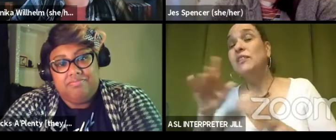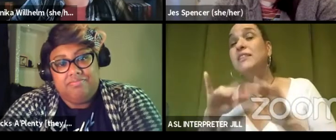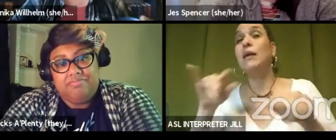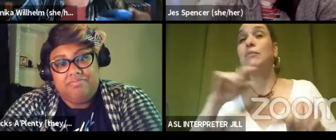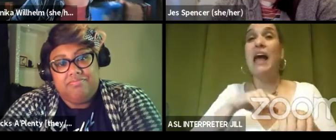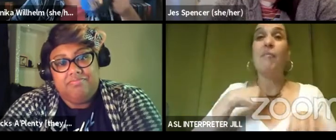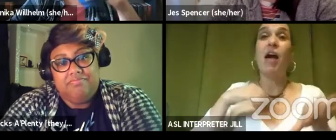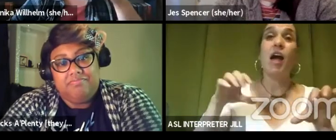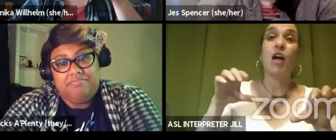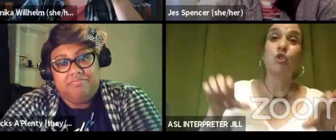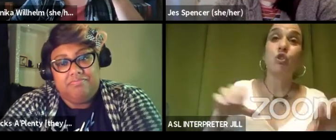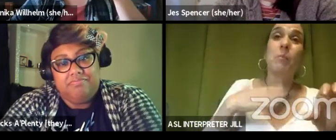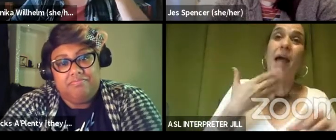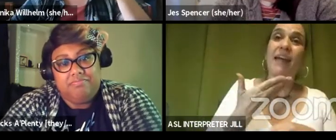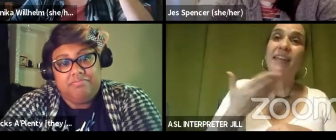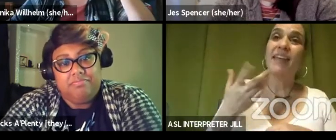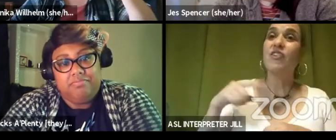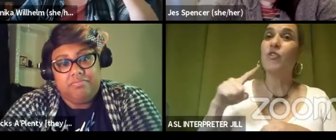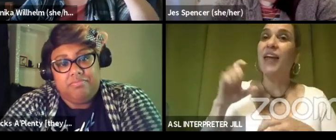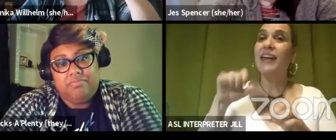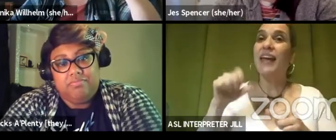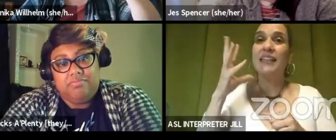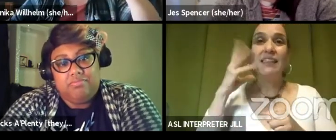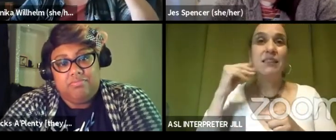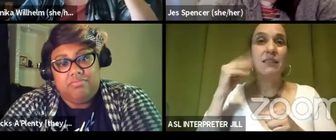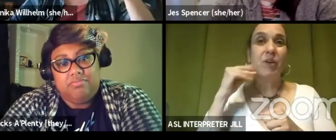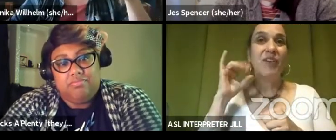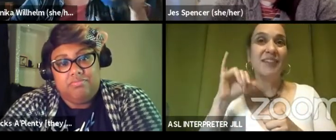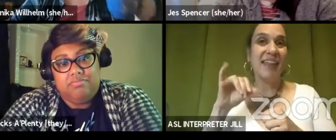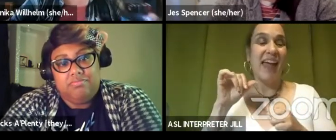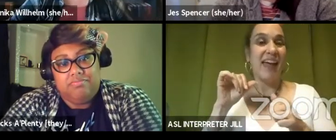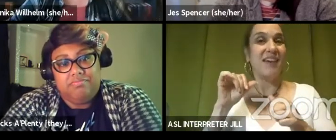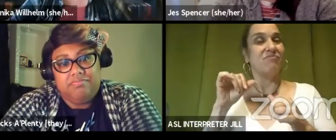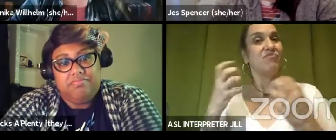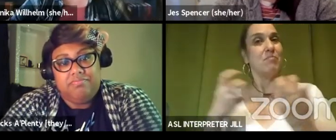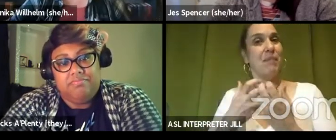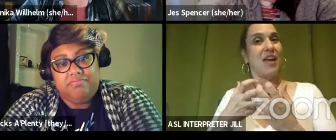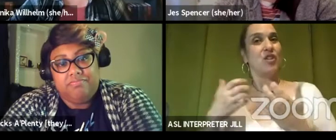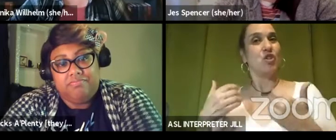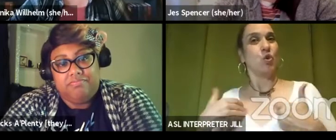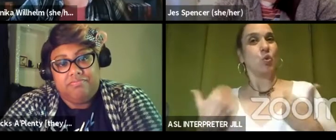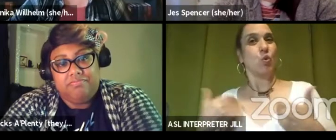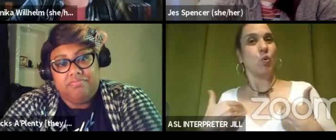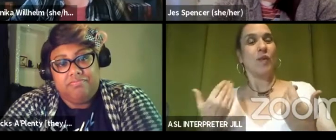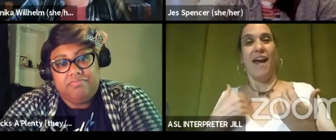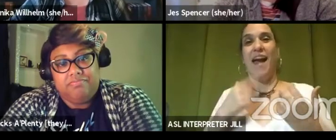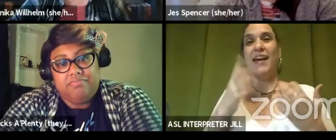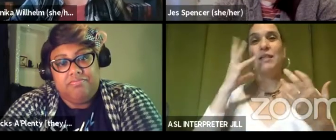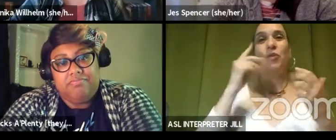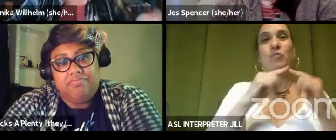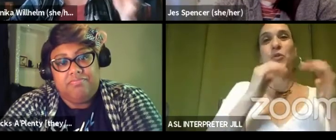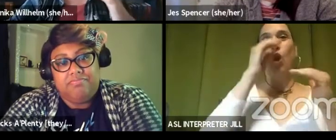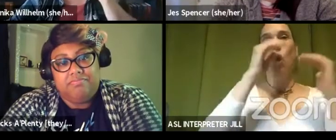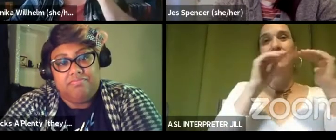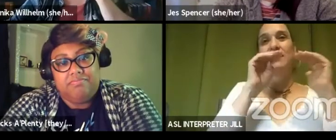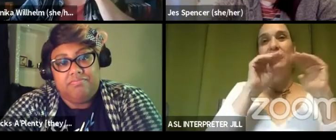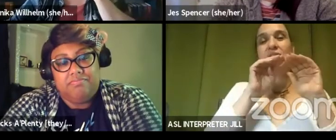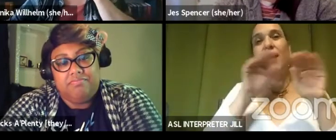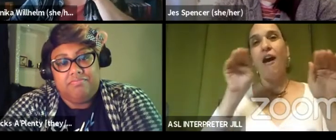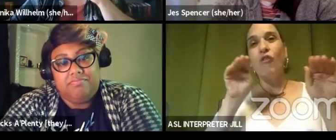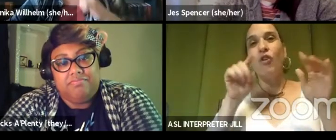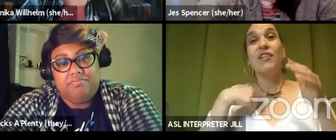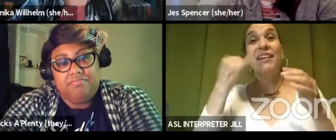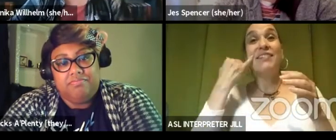So they can go and experience that in, you know, at their level, and I can experience it at mine. And if I'm hired to be in a